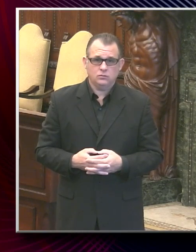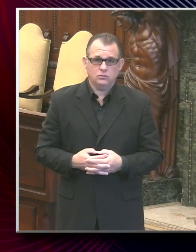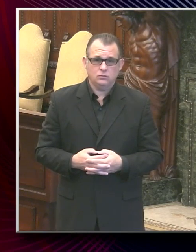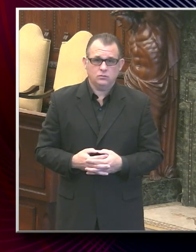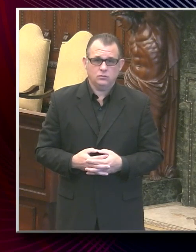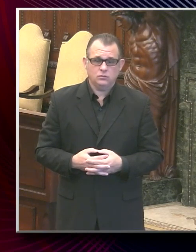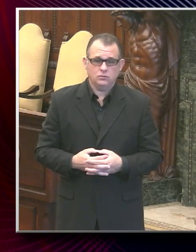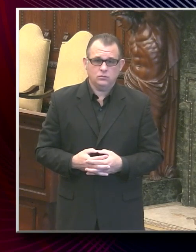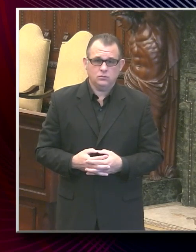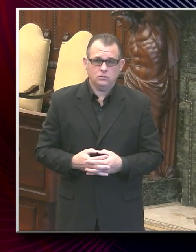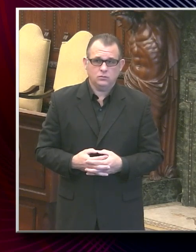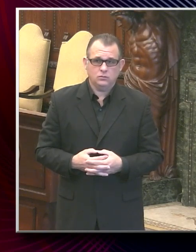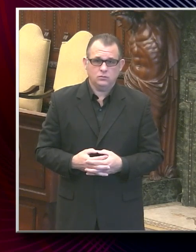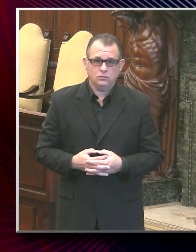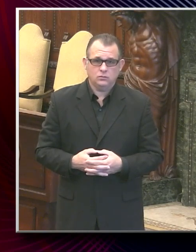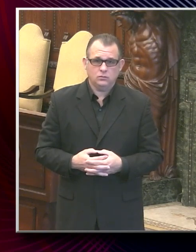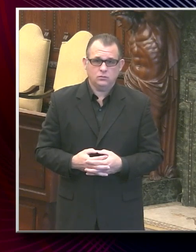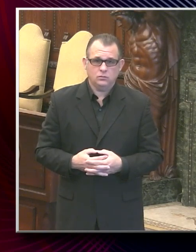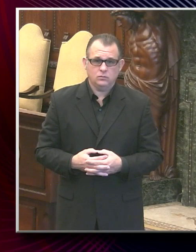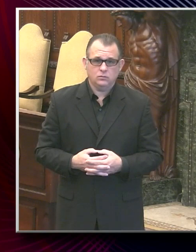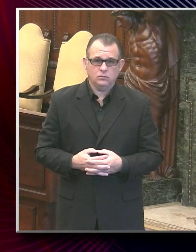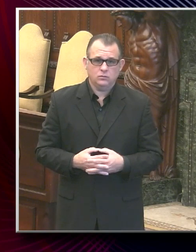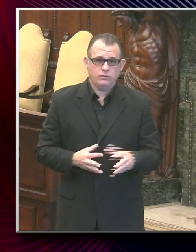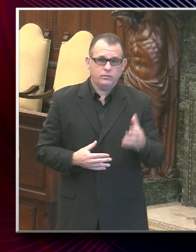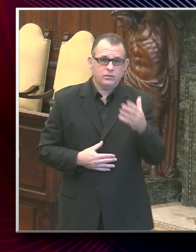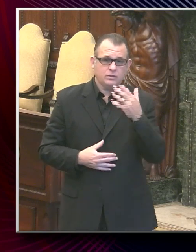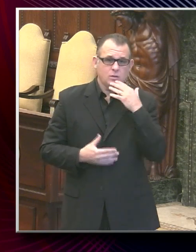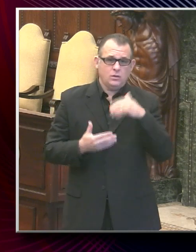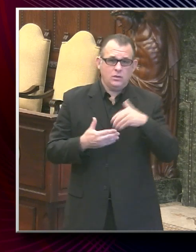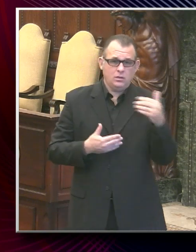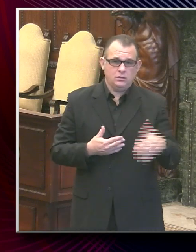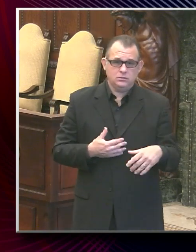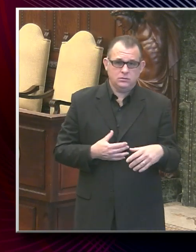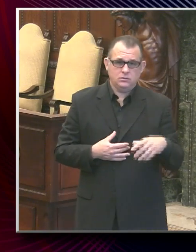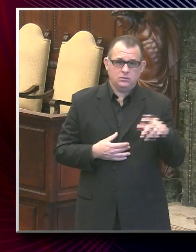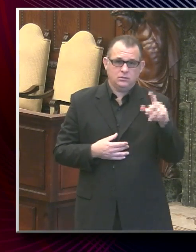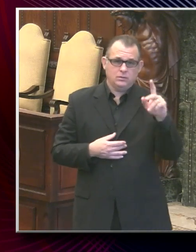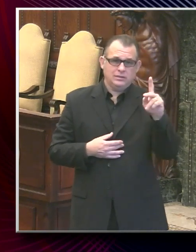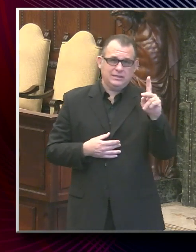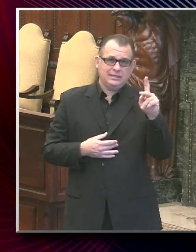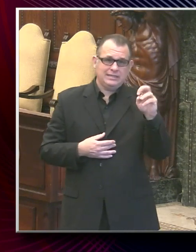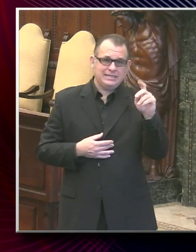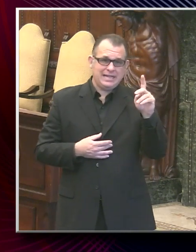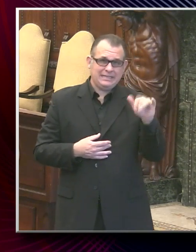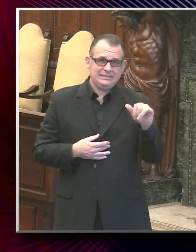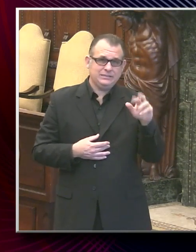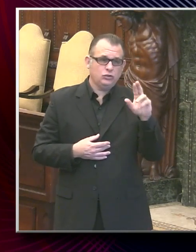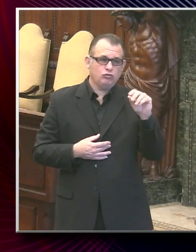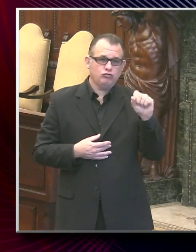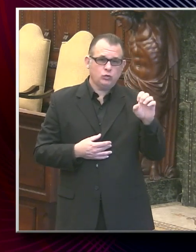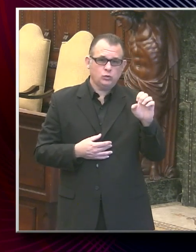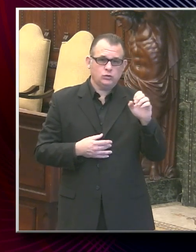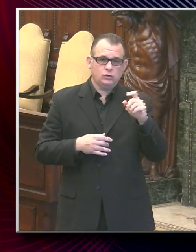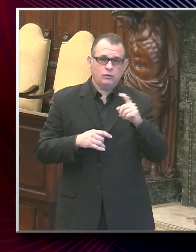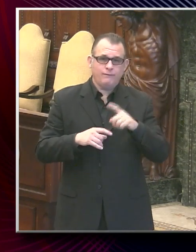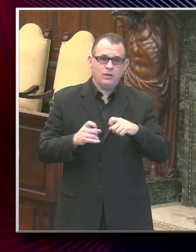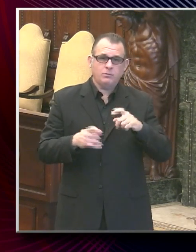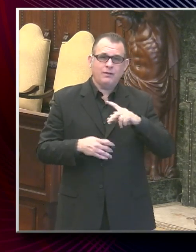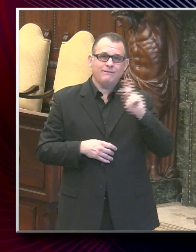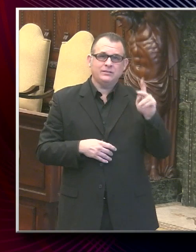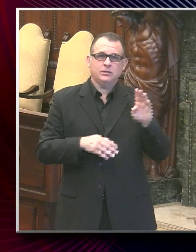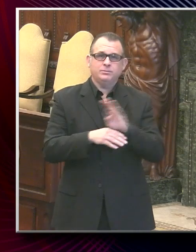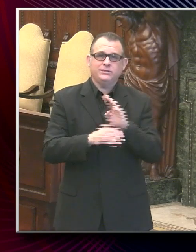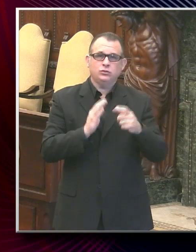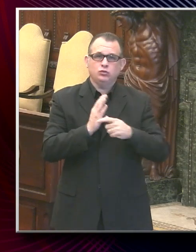¿Alguna pregunta? Thank you. We're going to move to Kennedy Rose now of the Philadelphia Business Journal. Hi, I have